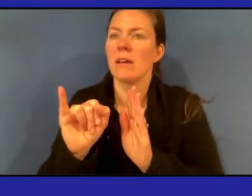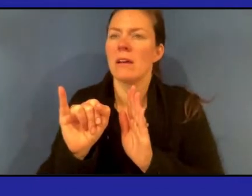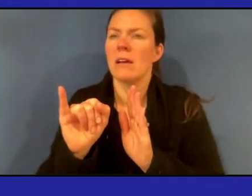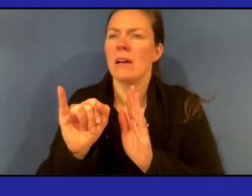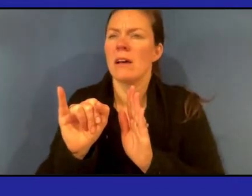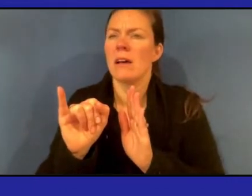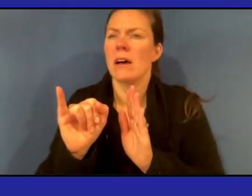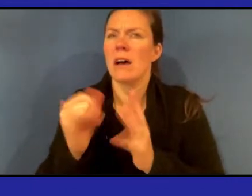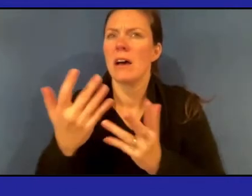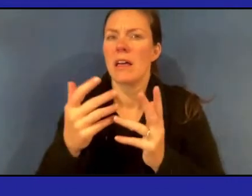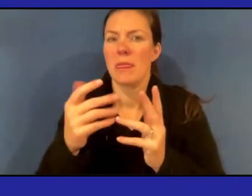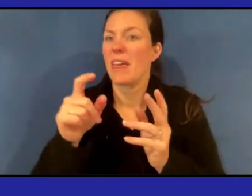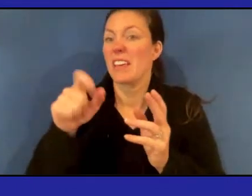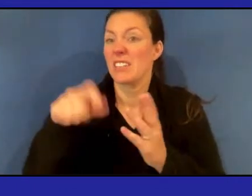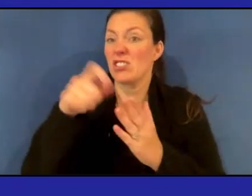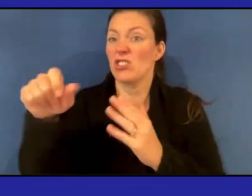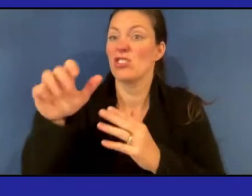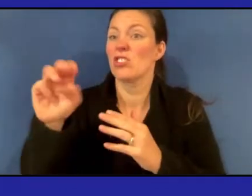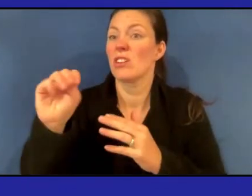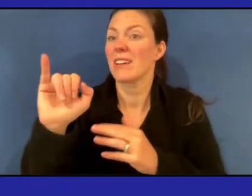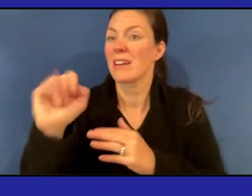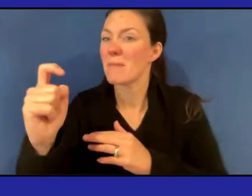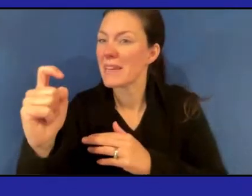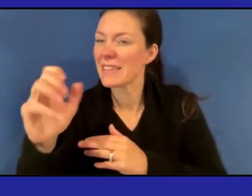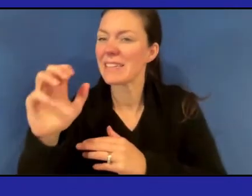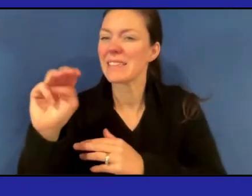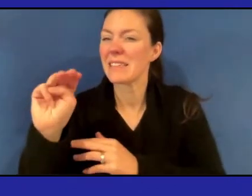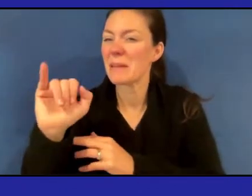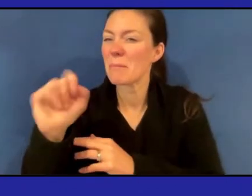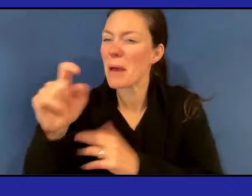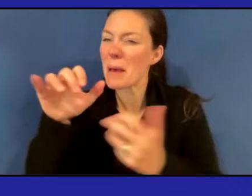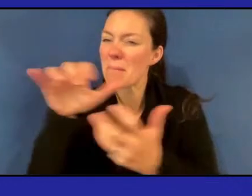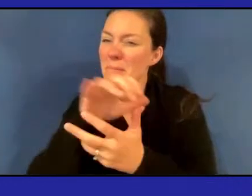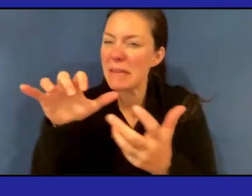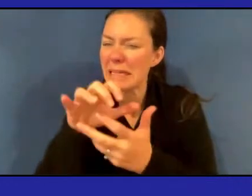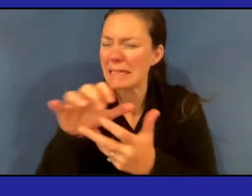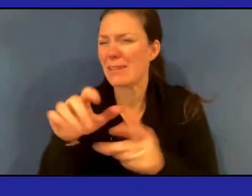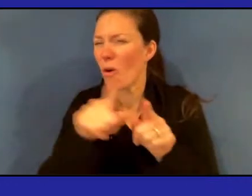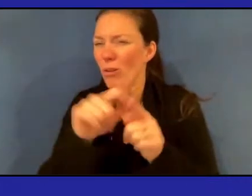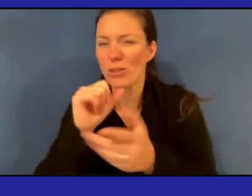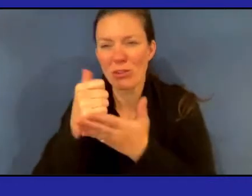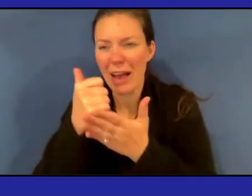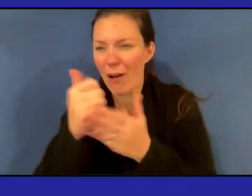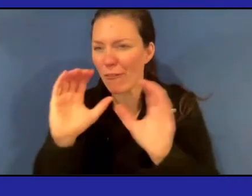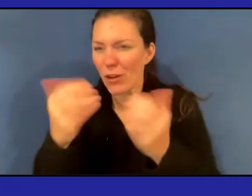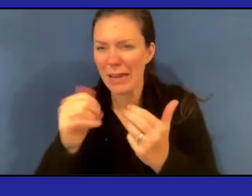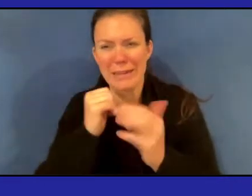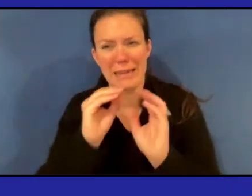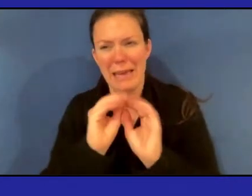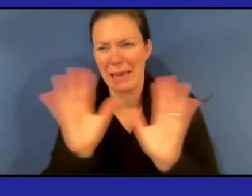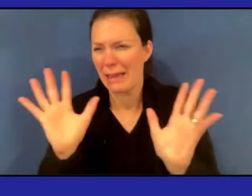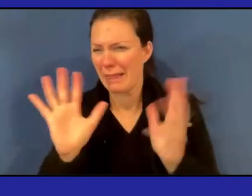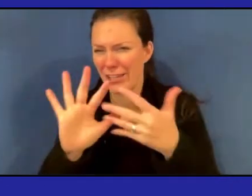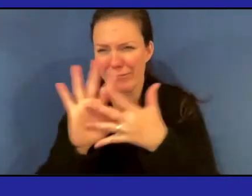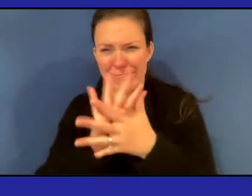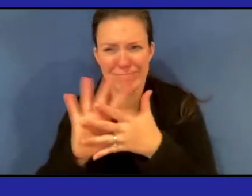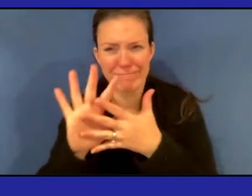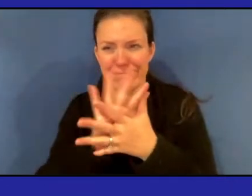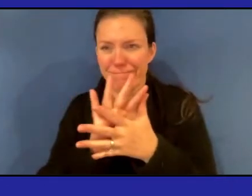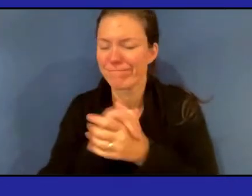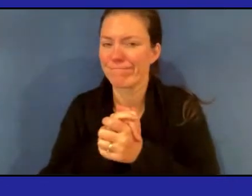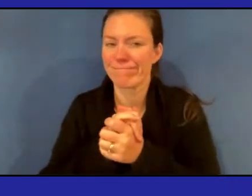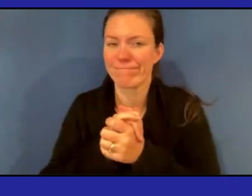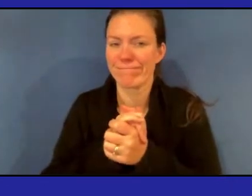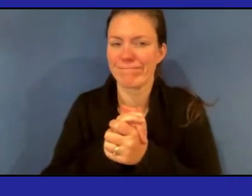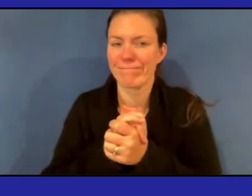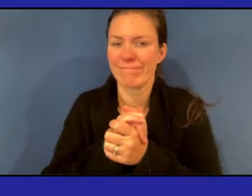check mixed, but mixed is not a very helpful category, right? And I don't think the world has really